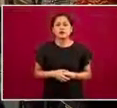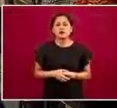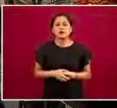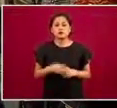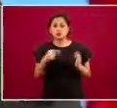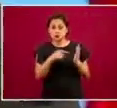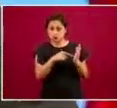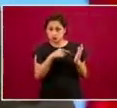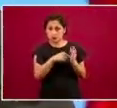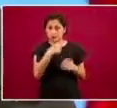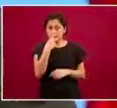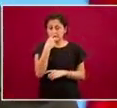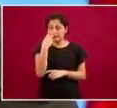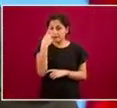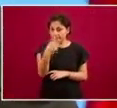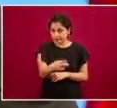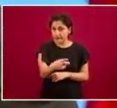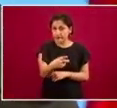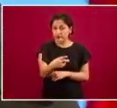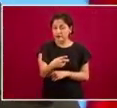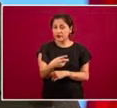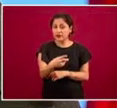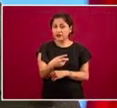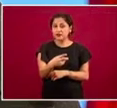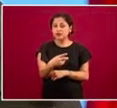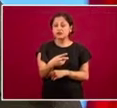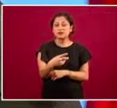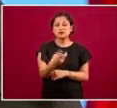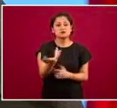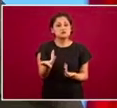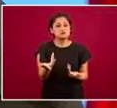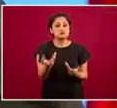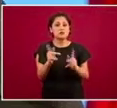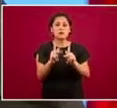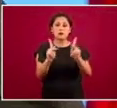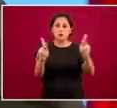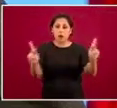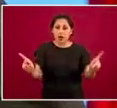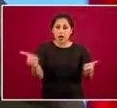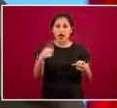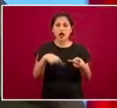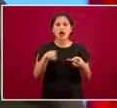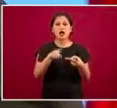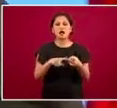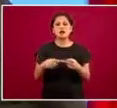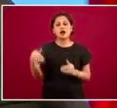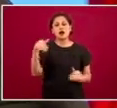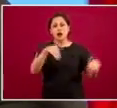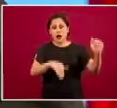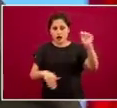and of course they also include public spaces that are open, for example,